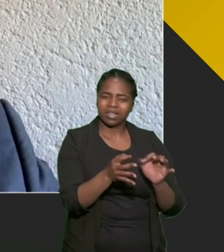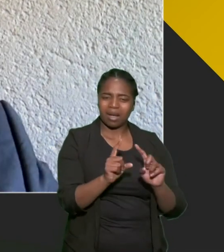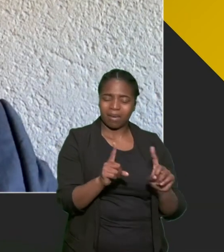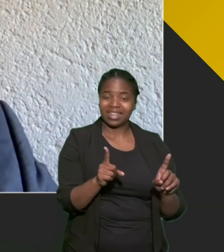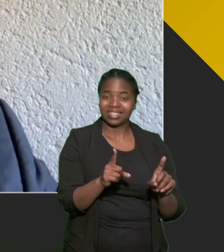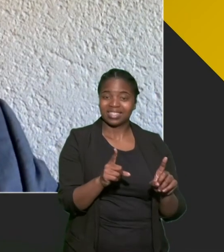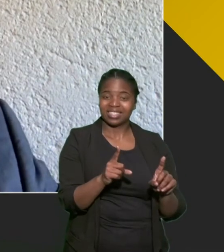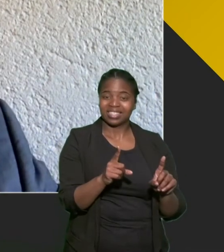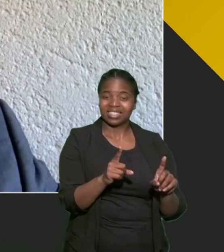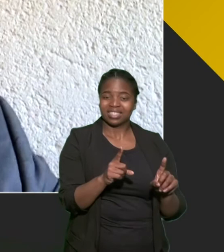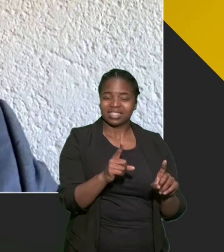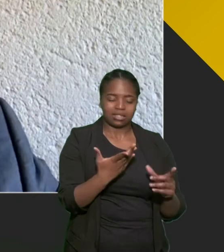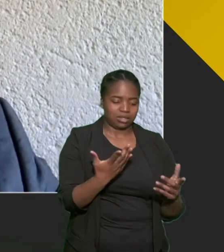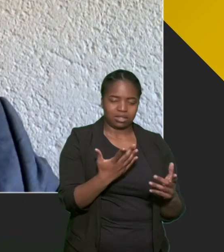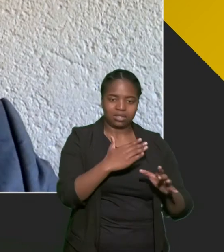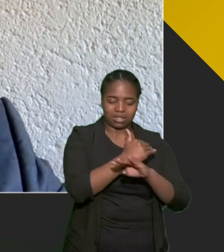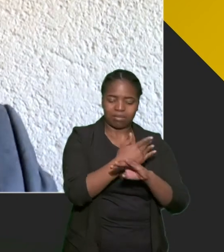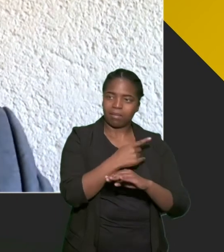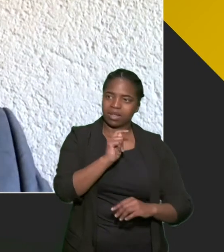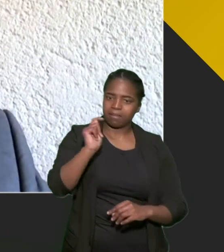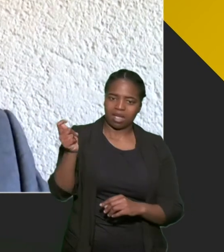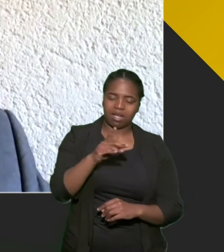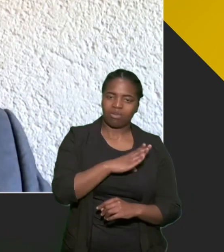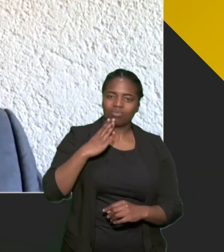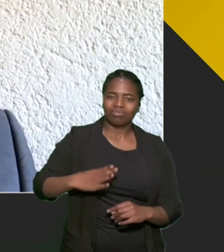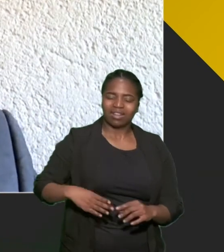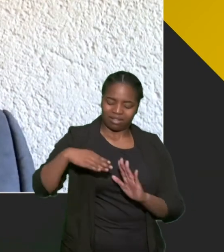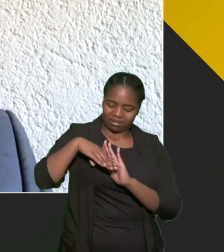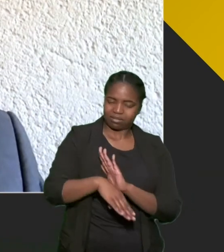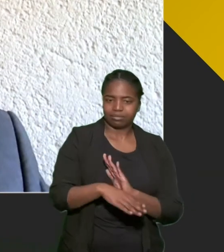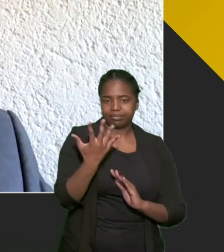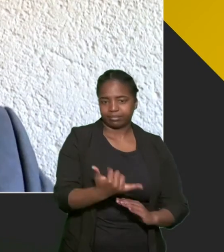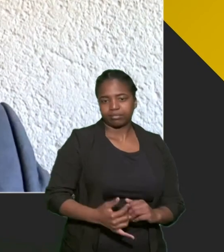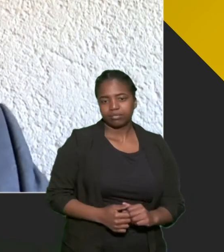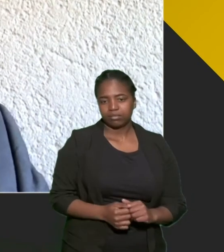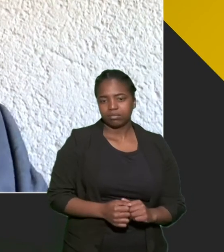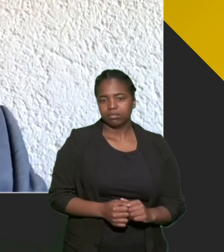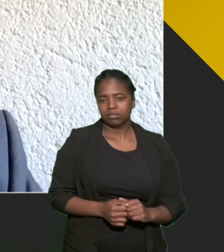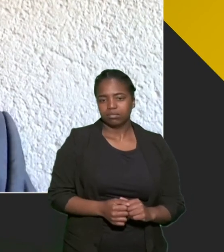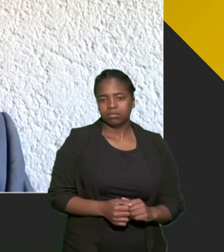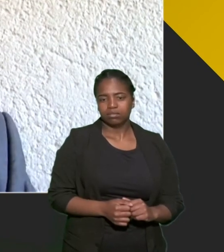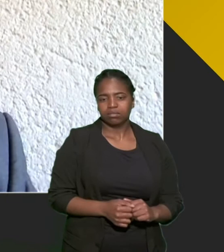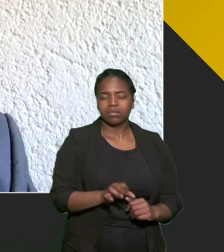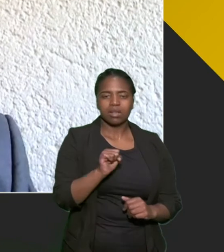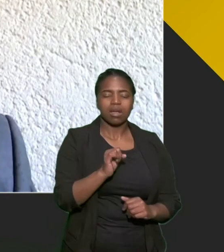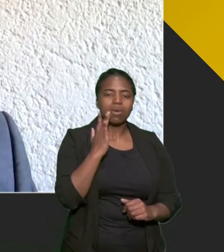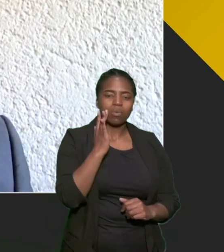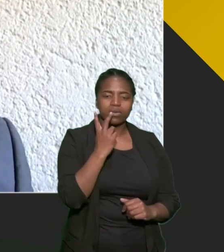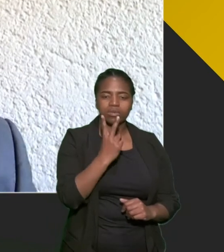isikweleti esikhona lapha iChina basically isishonisa iZambia. Sure. And then when you now